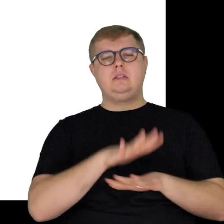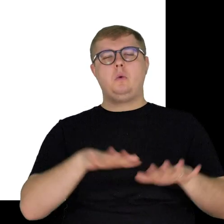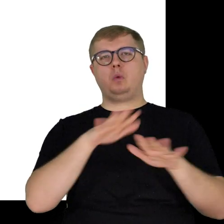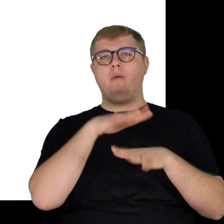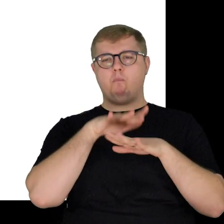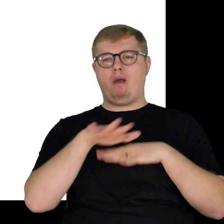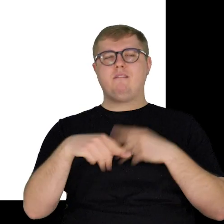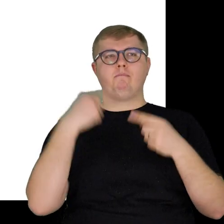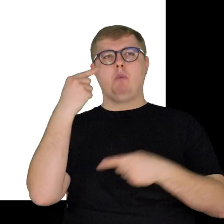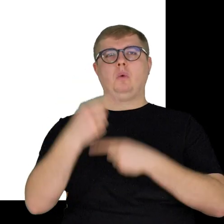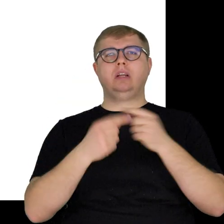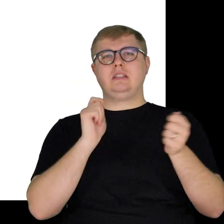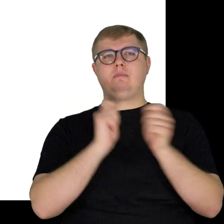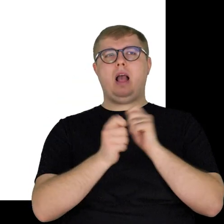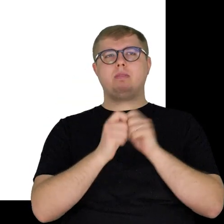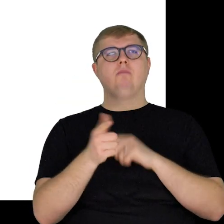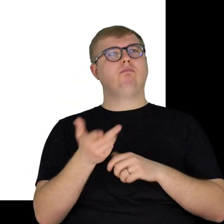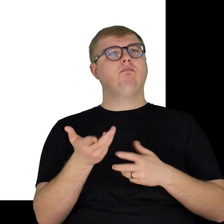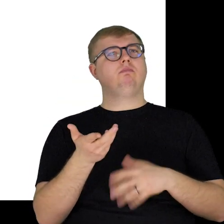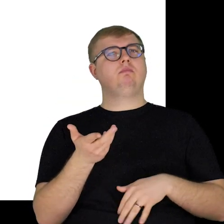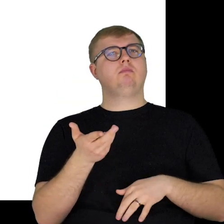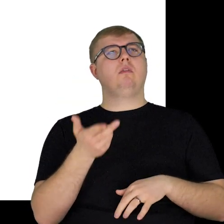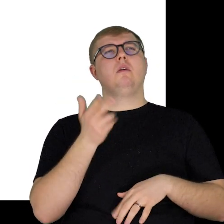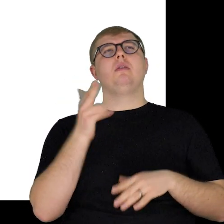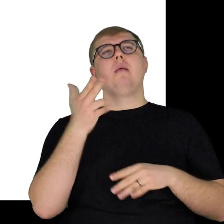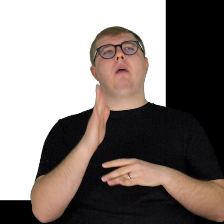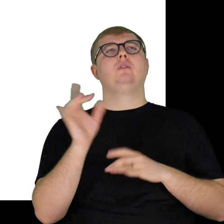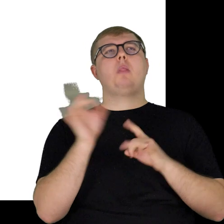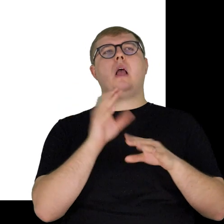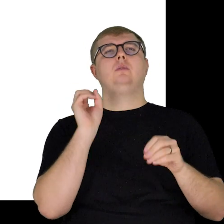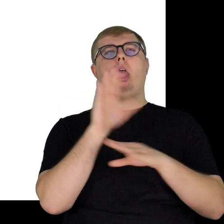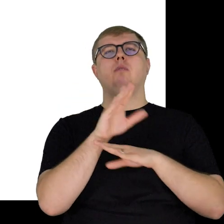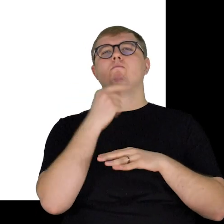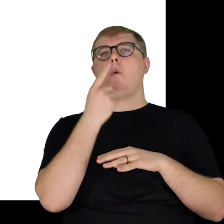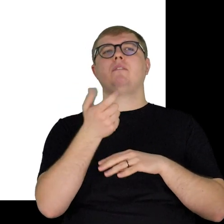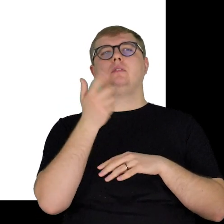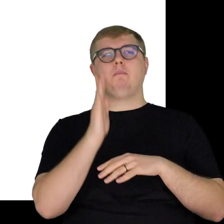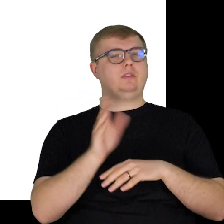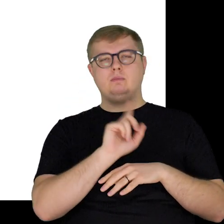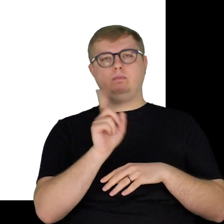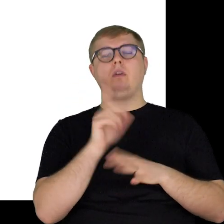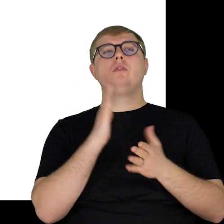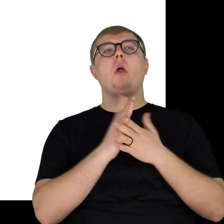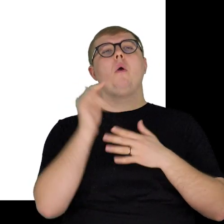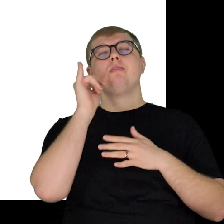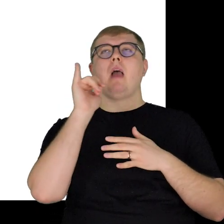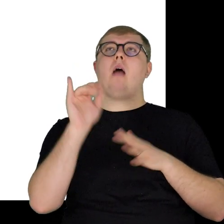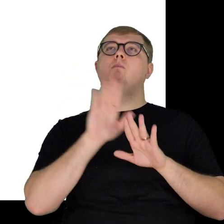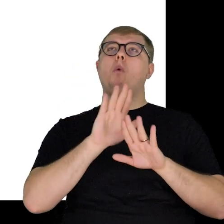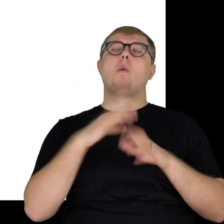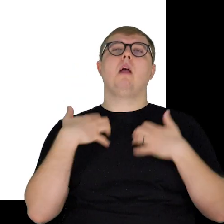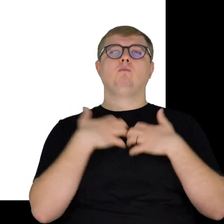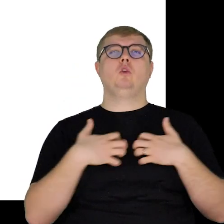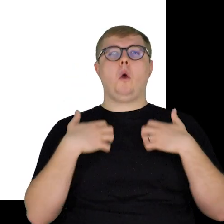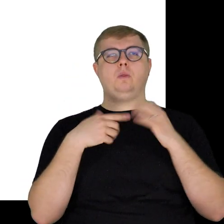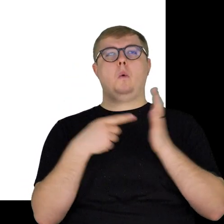of little, without being too much of a spoiler, we can kind of hint at this idea of conservation. It's perhaps the kind of one of the hypotheses we went